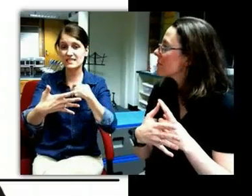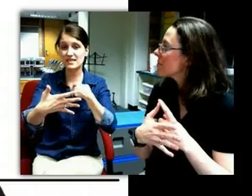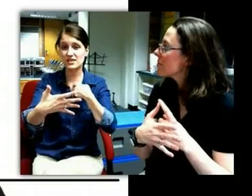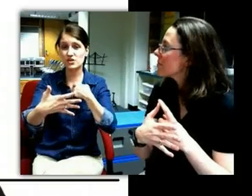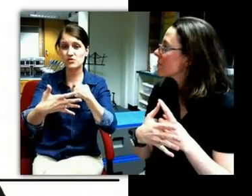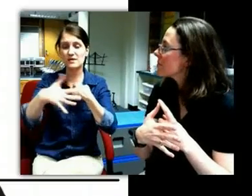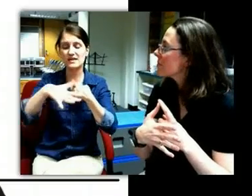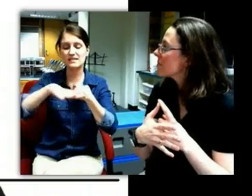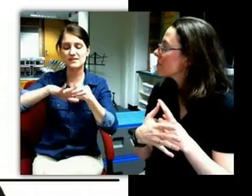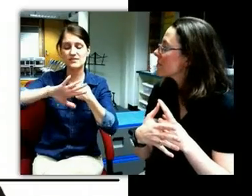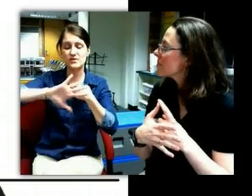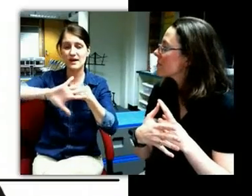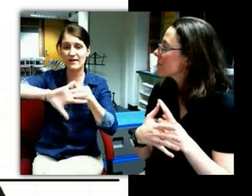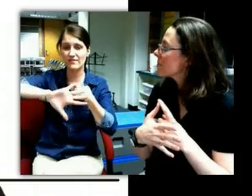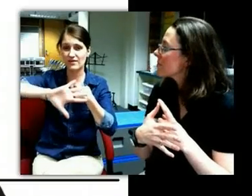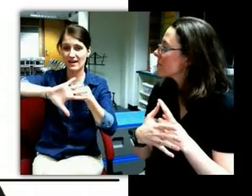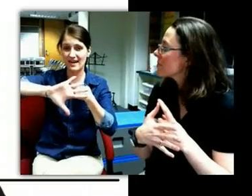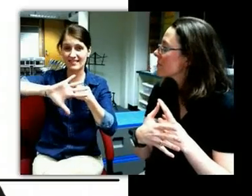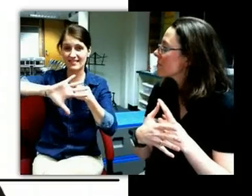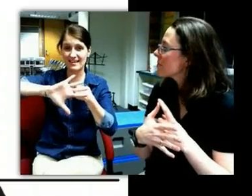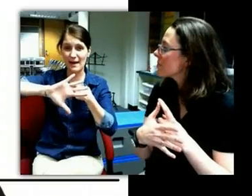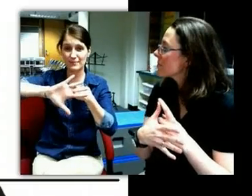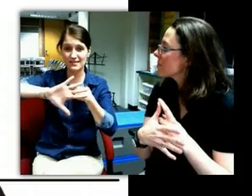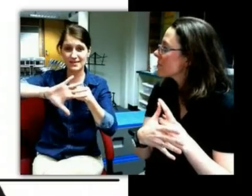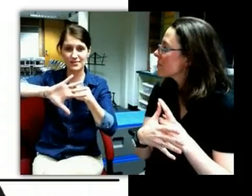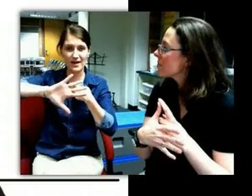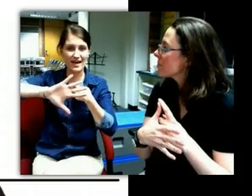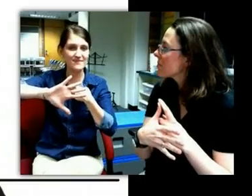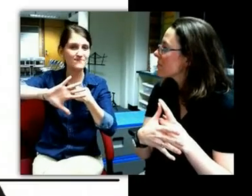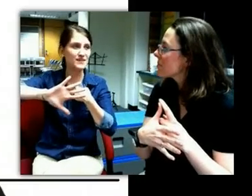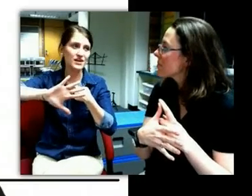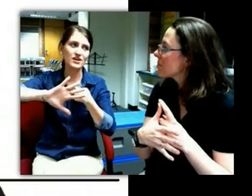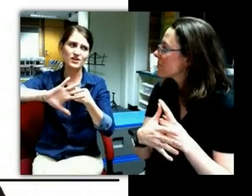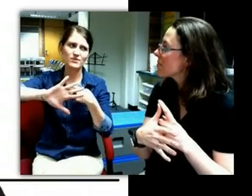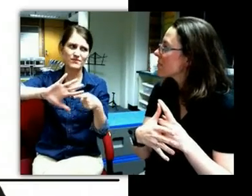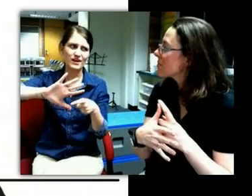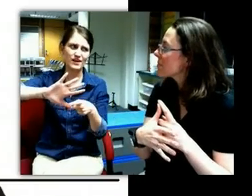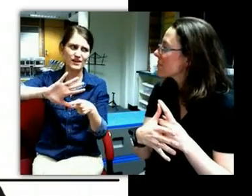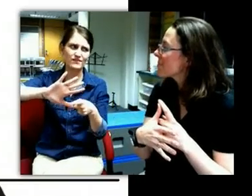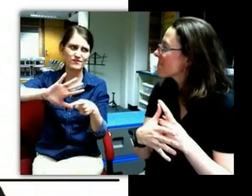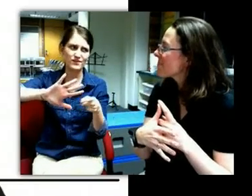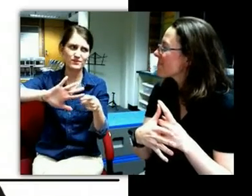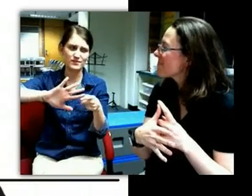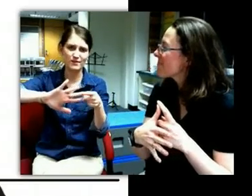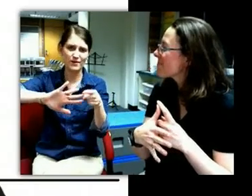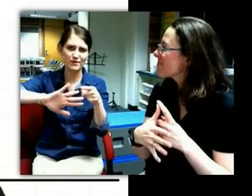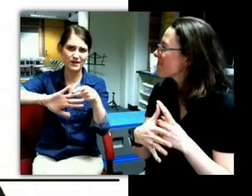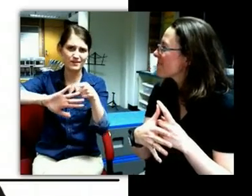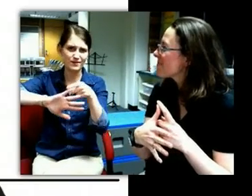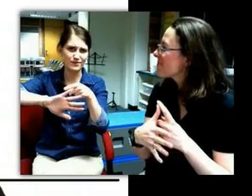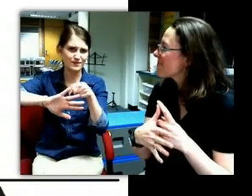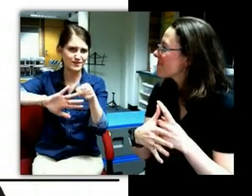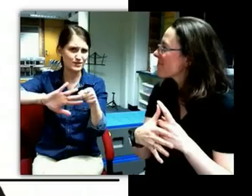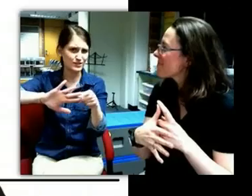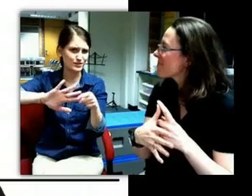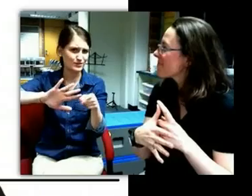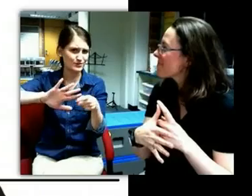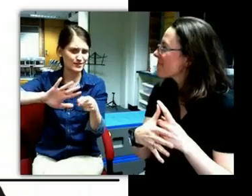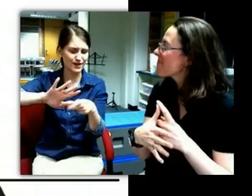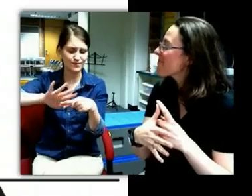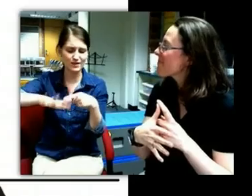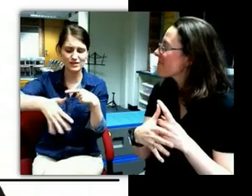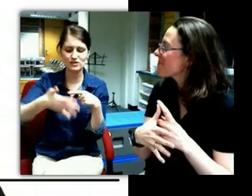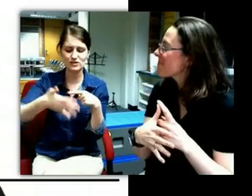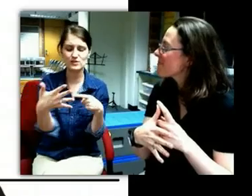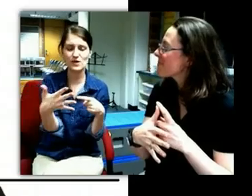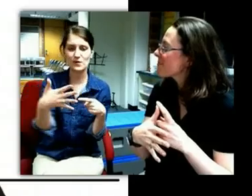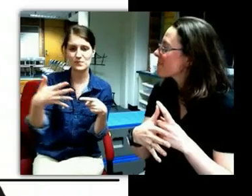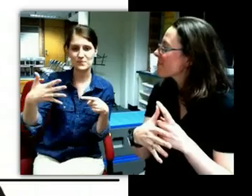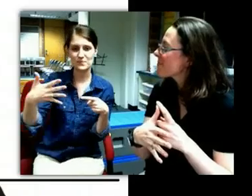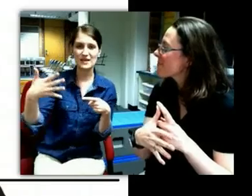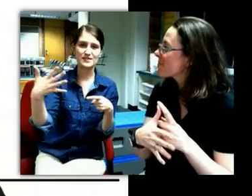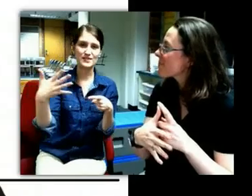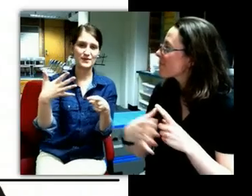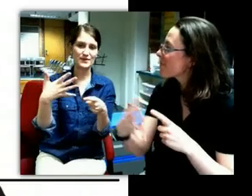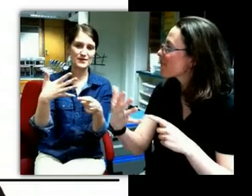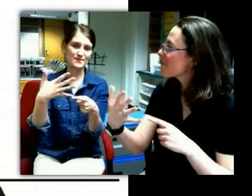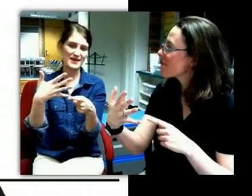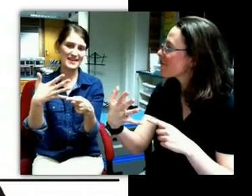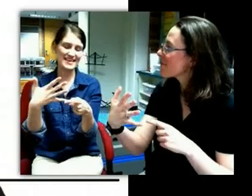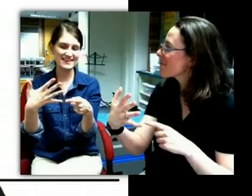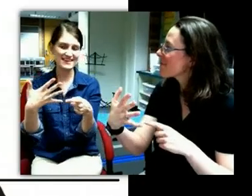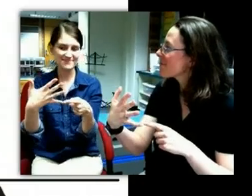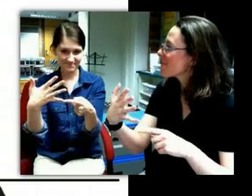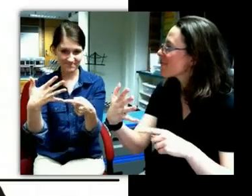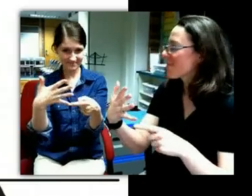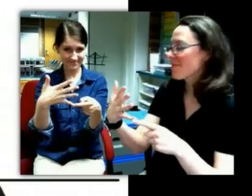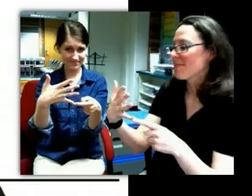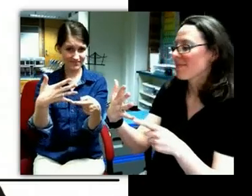palm facing you, because if you have your hand the opposite way, you'll be very confused about which notes are which. So start